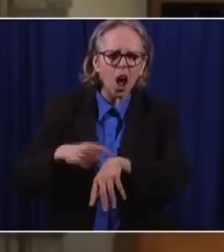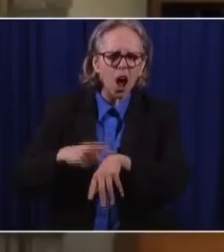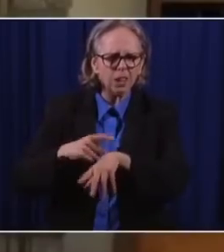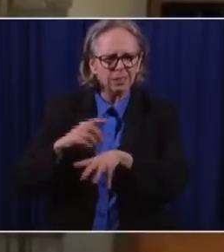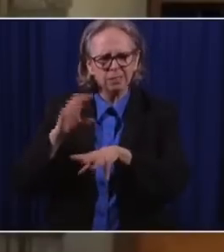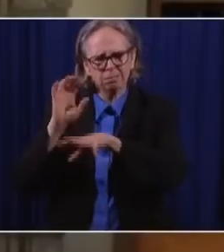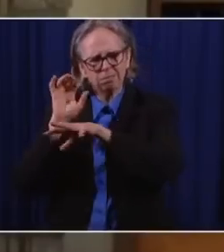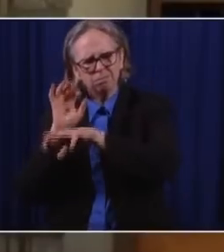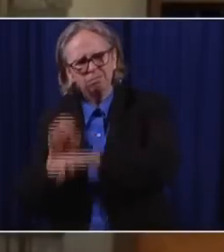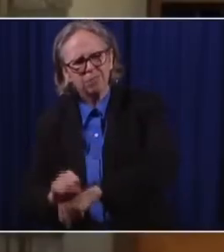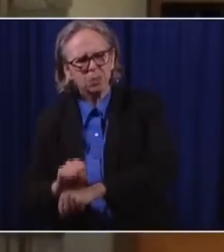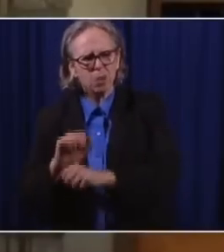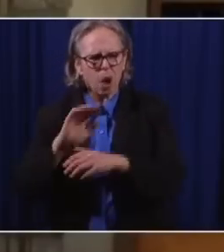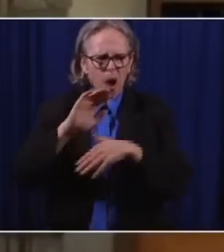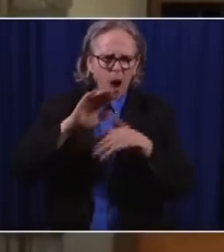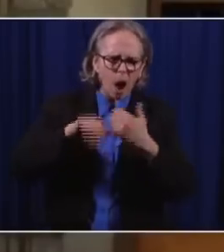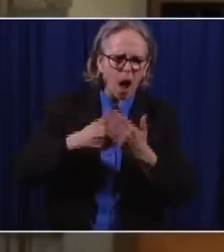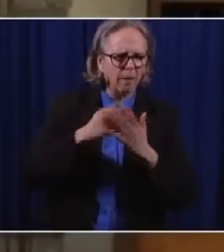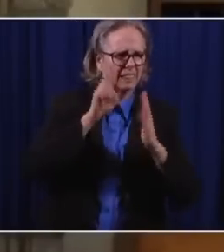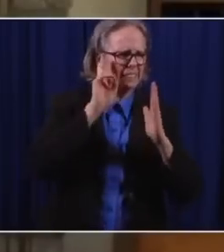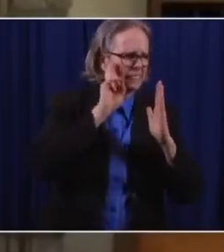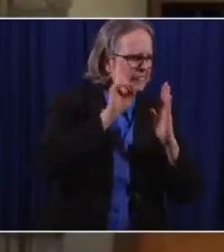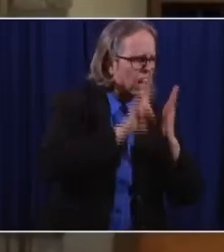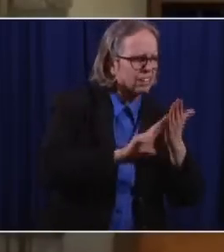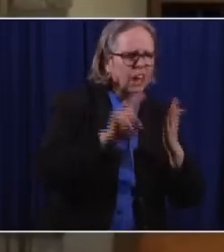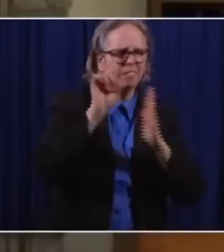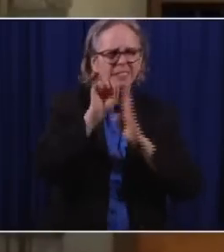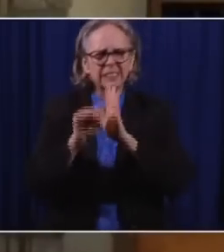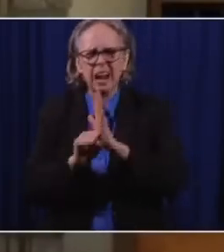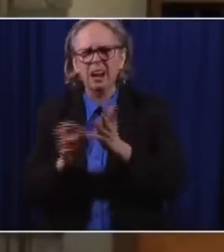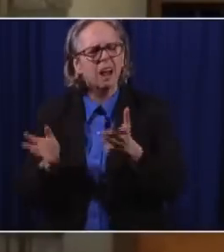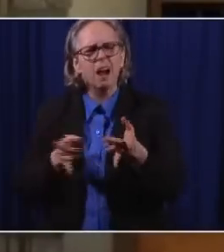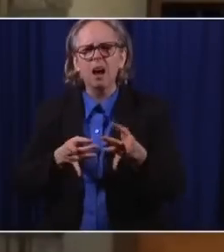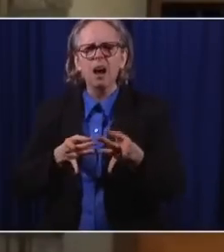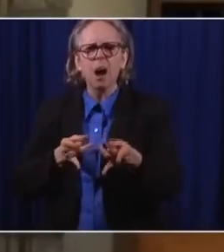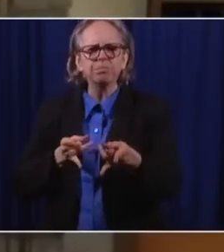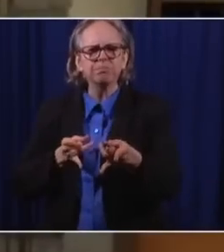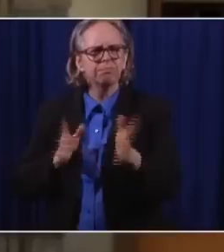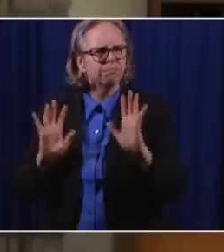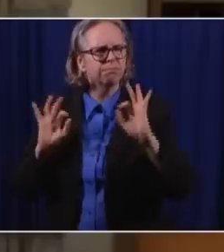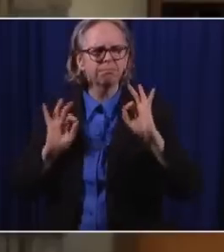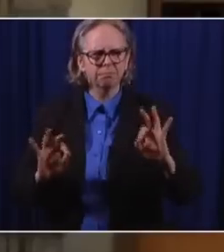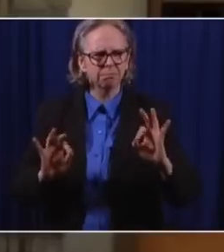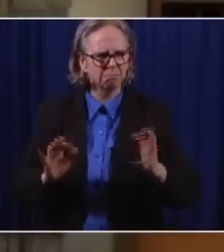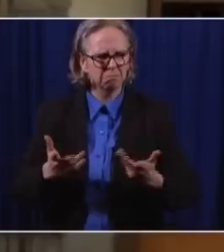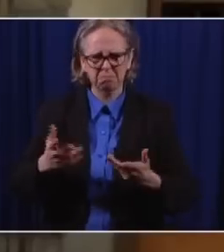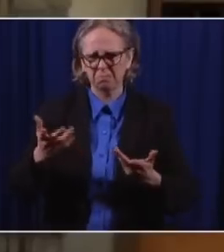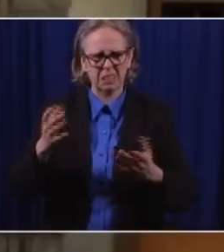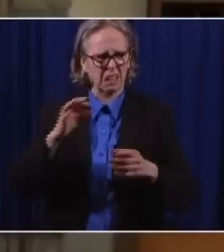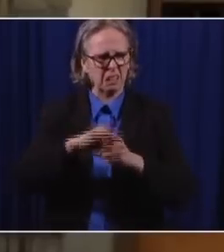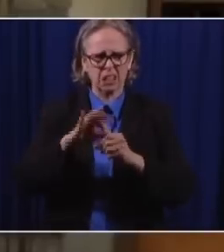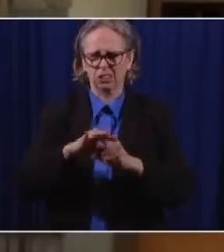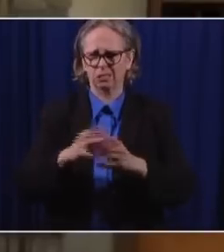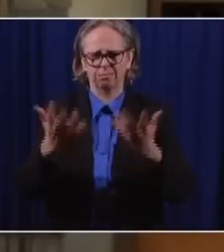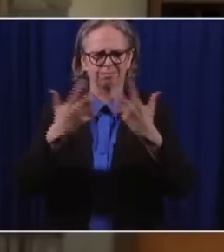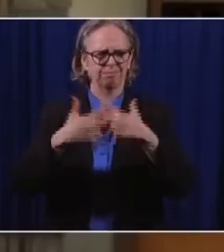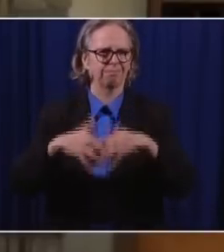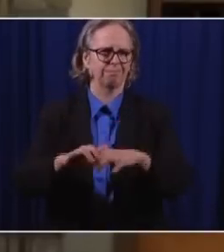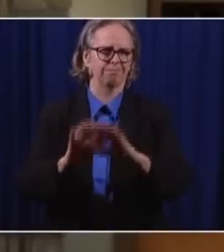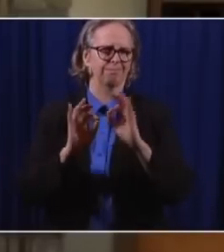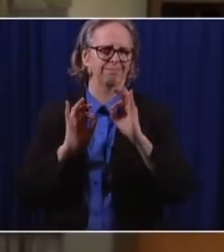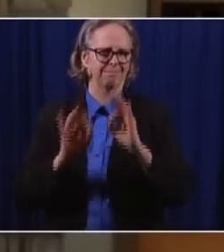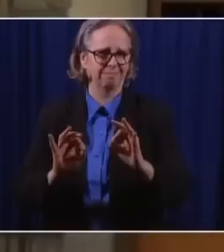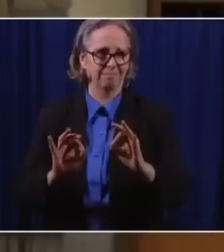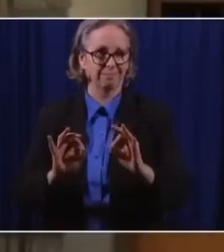who have done exceedingly well and run the state elections very, very well. But we also